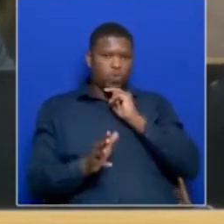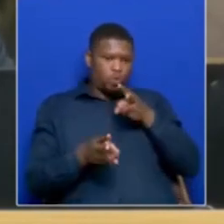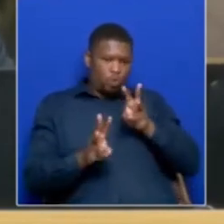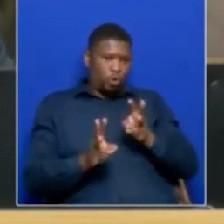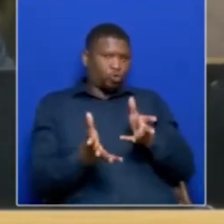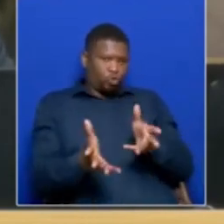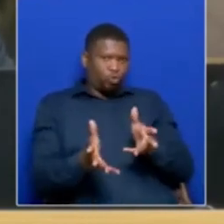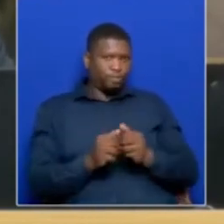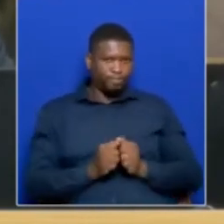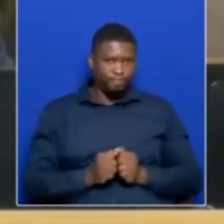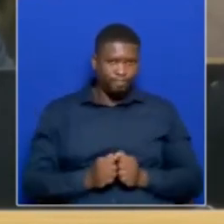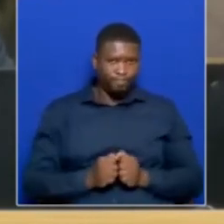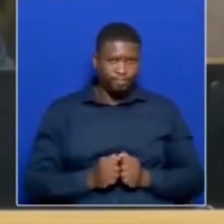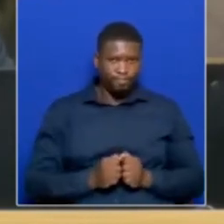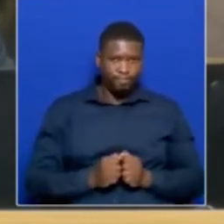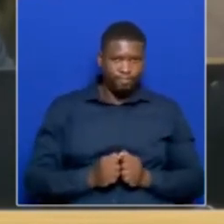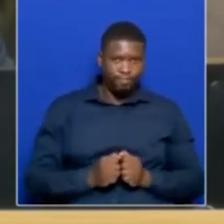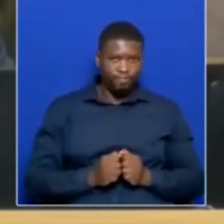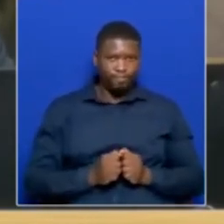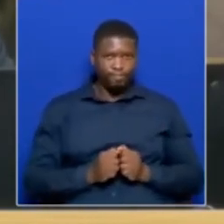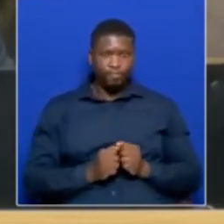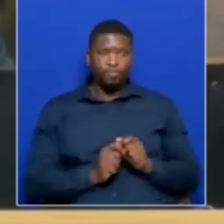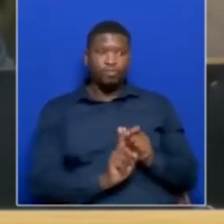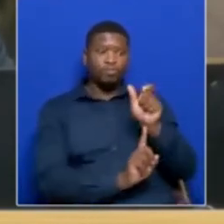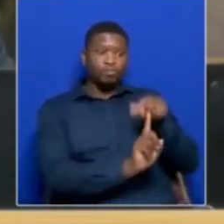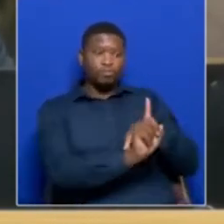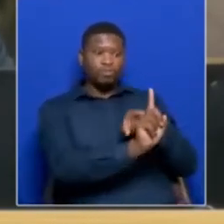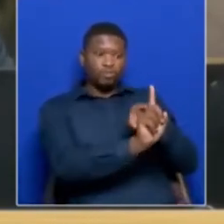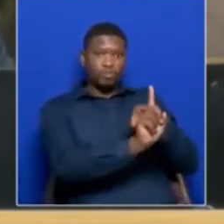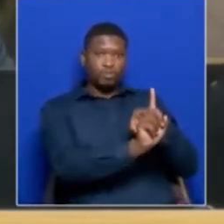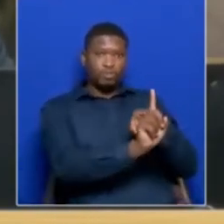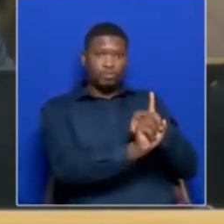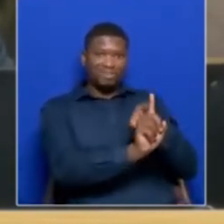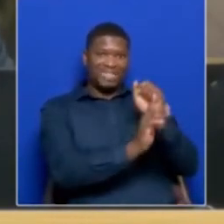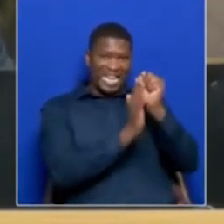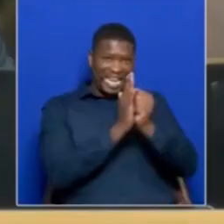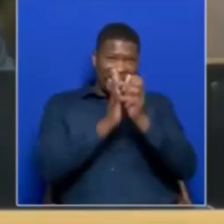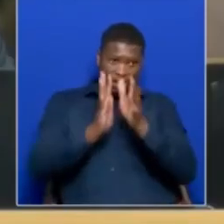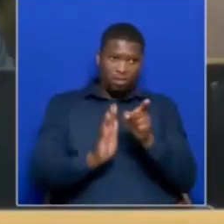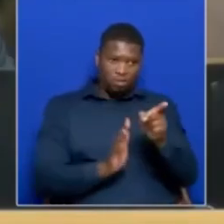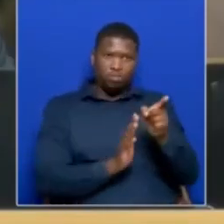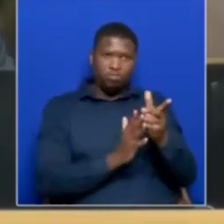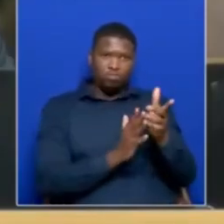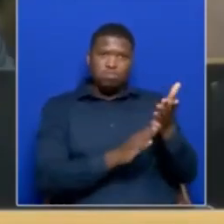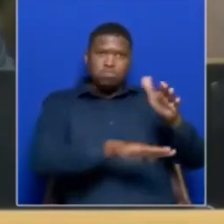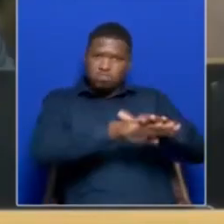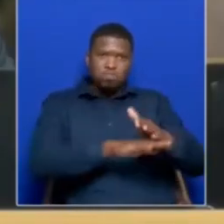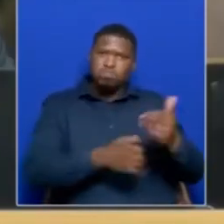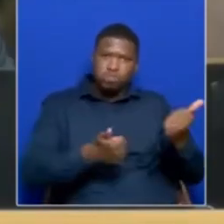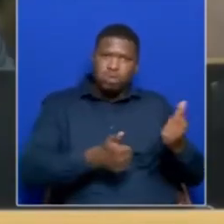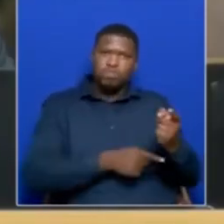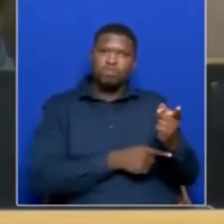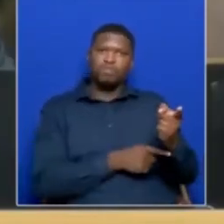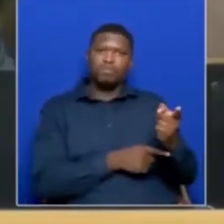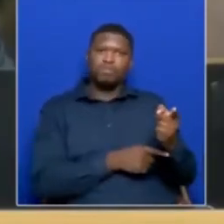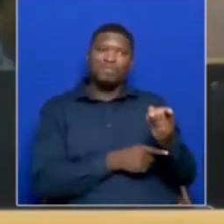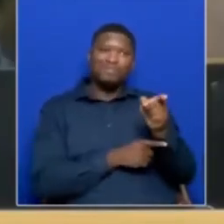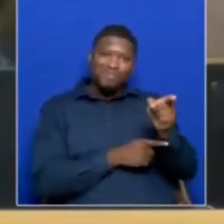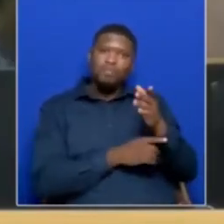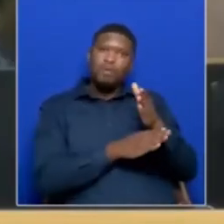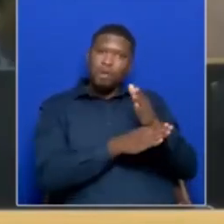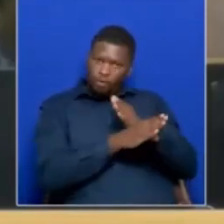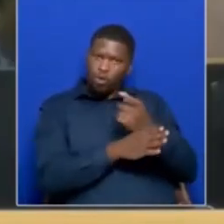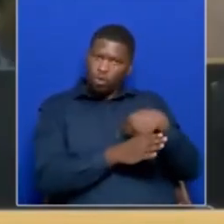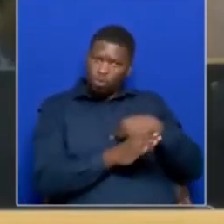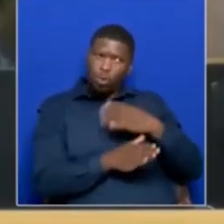One of the killers is late now. He was an informant handled by us, by our office, I saw that